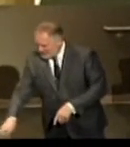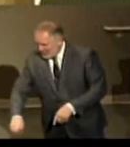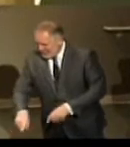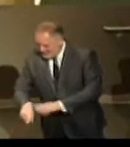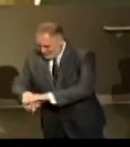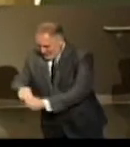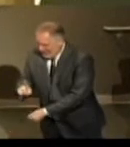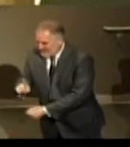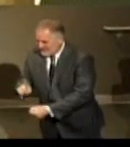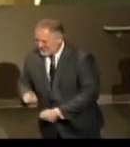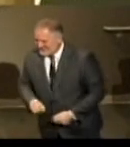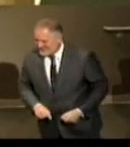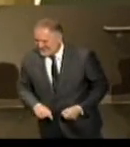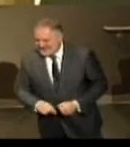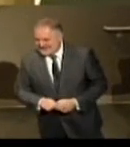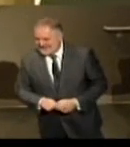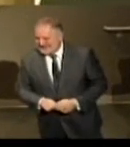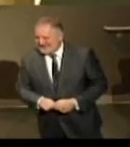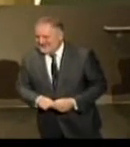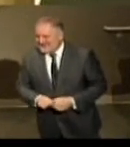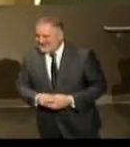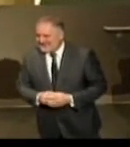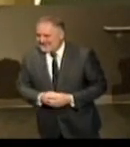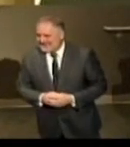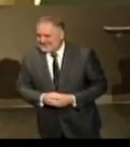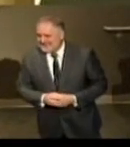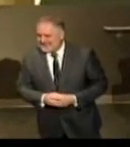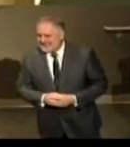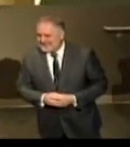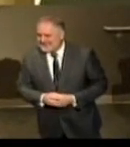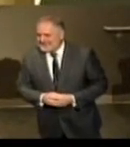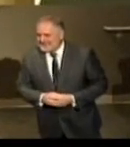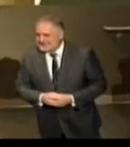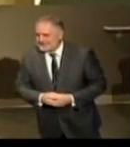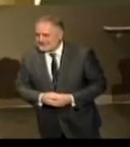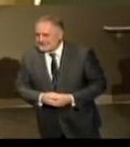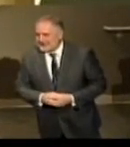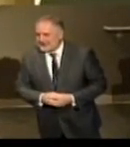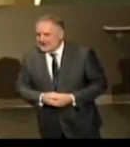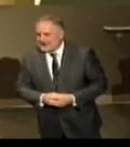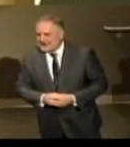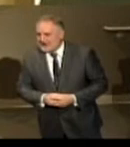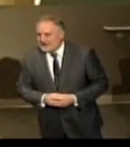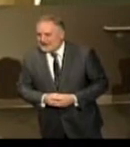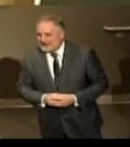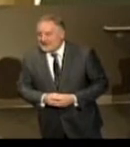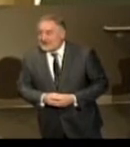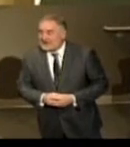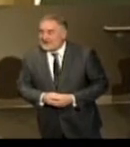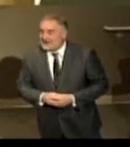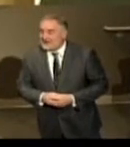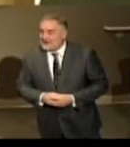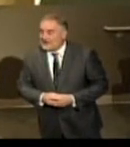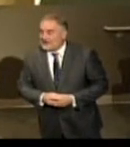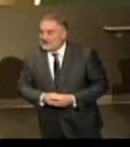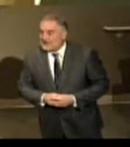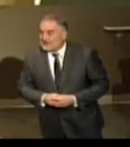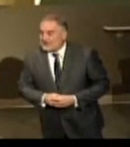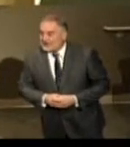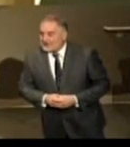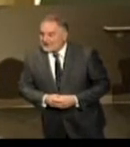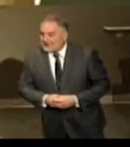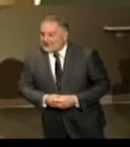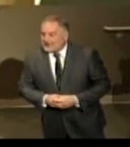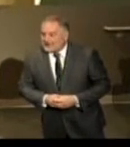That's funny. I shouldn't say that. I ought to just stay with the seriousness of this matter. We were there. And they say we started out and we